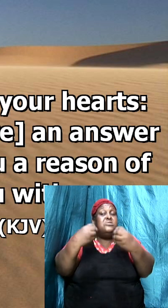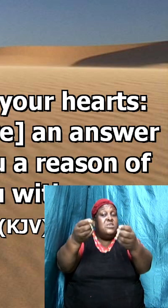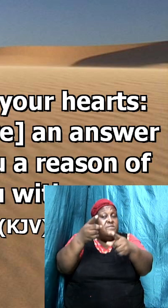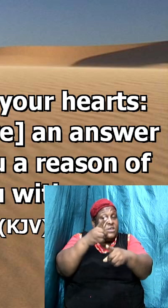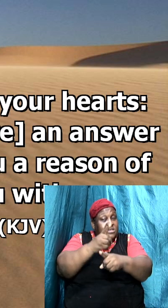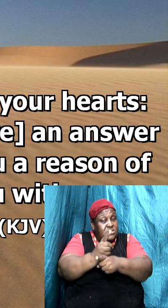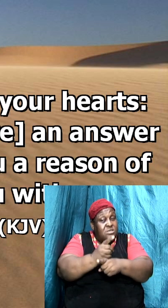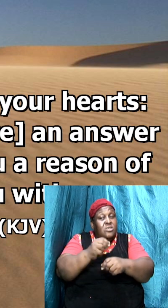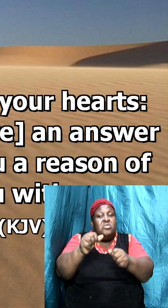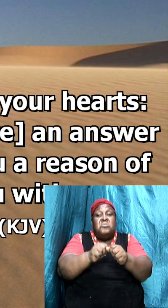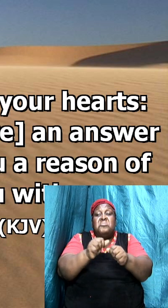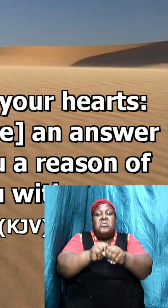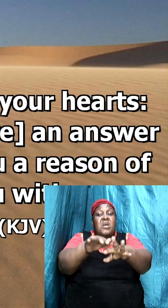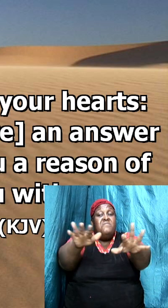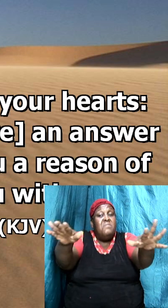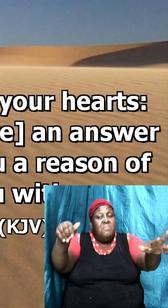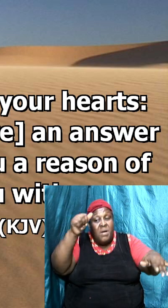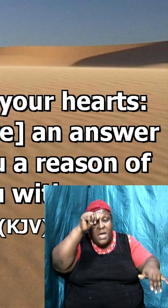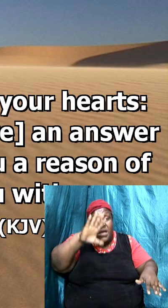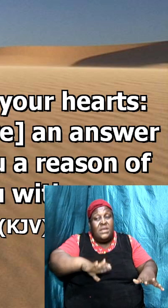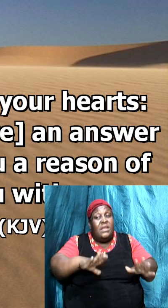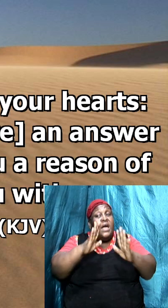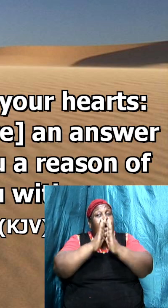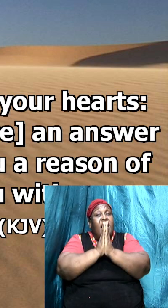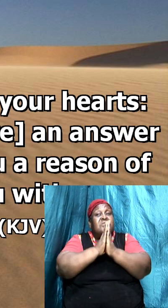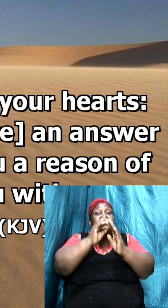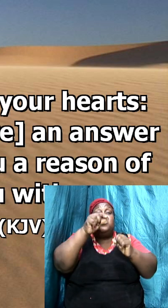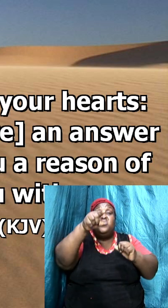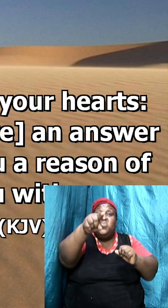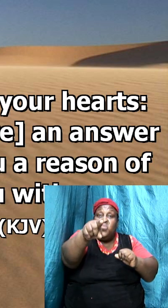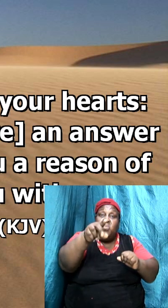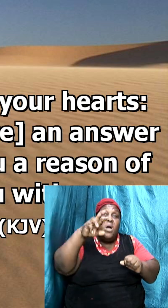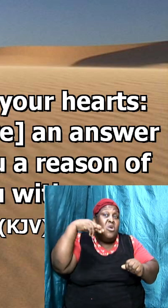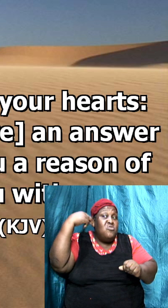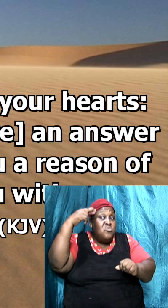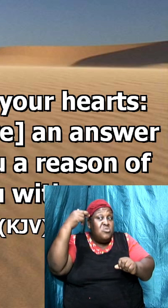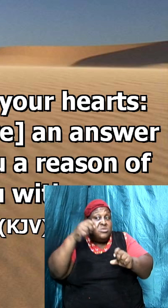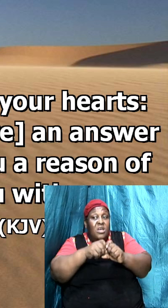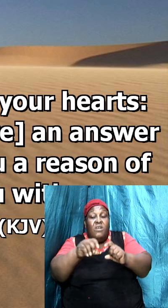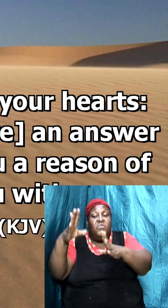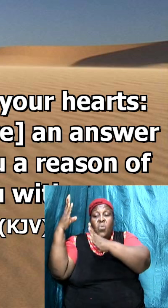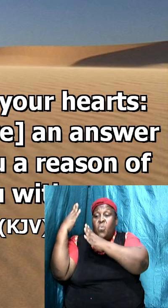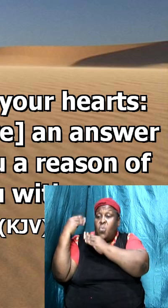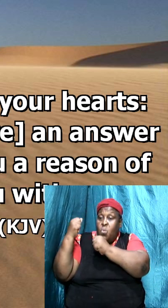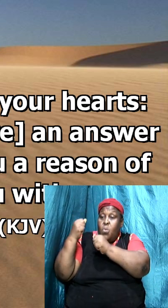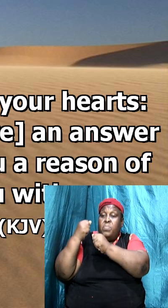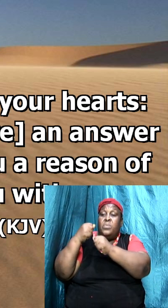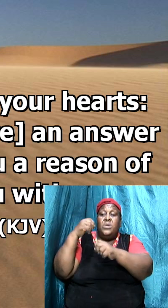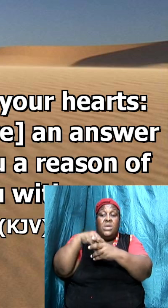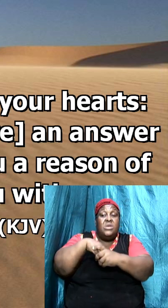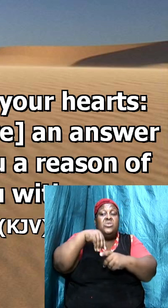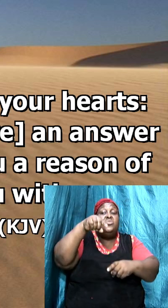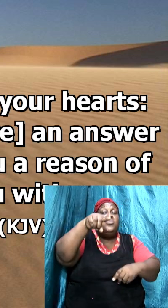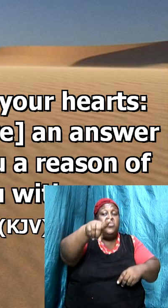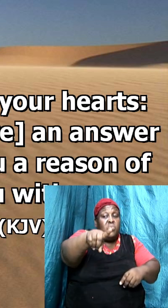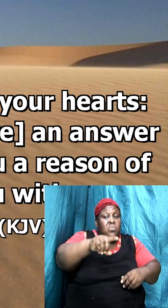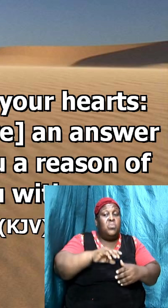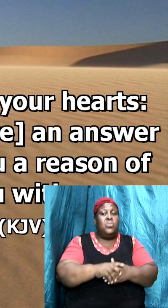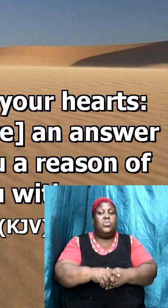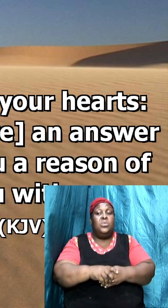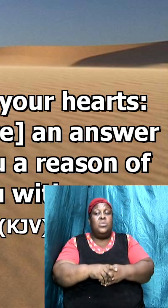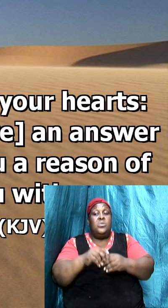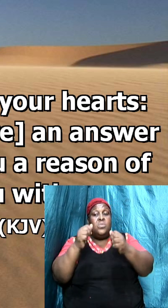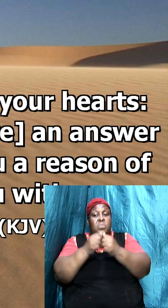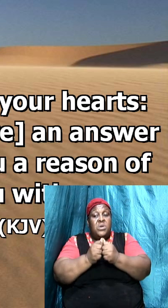an answer to every man that asks it you a reason of the hope that is it in you,